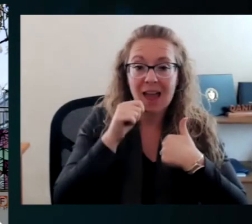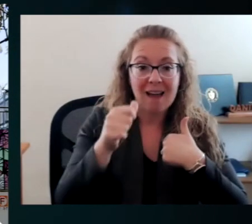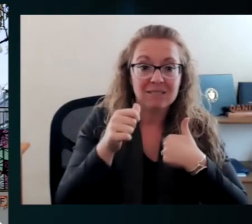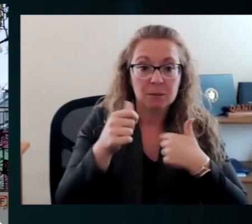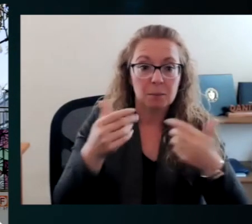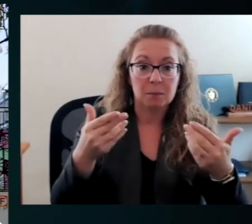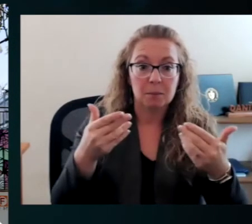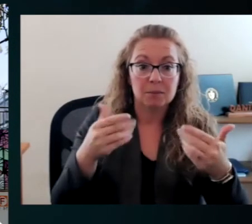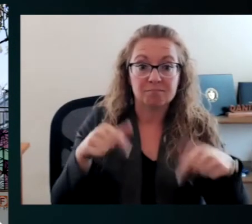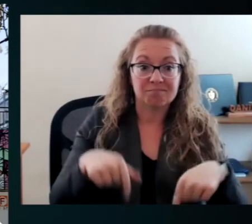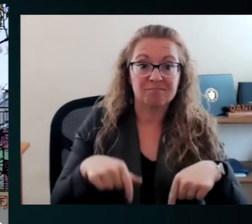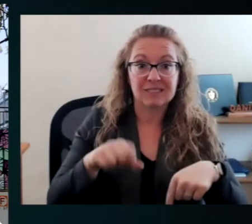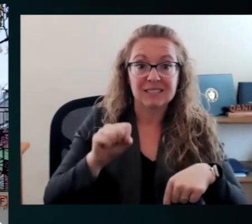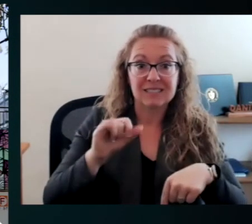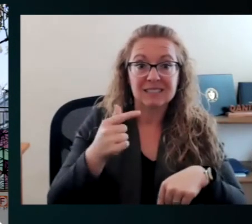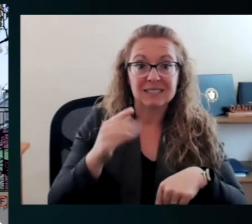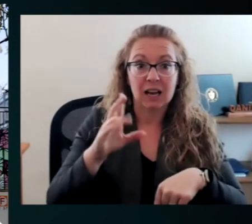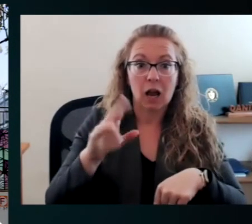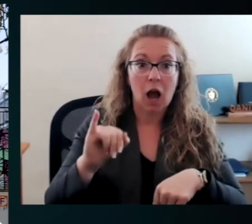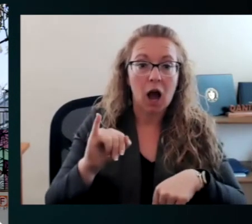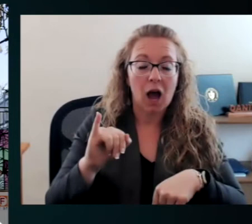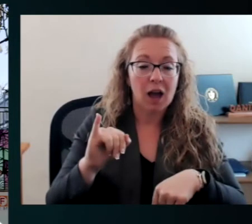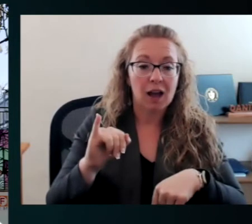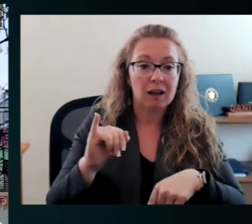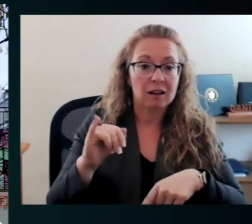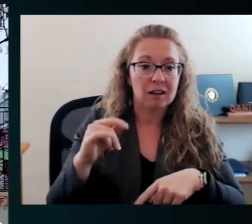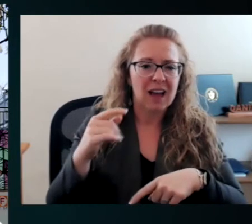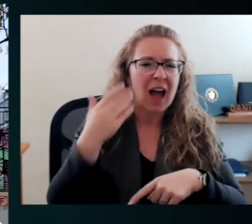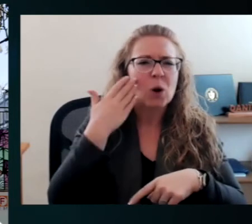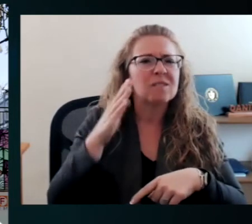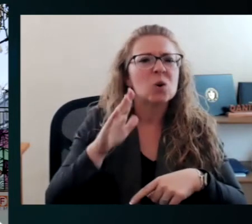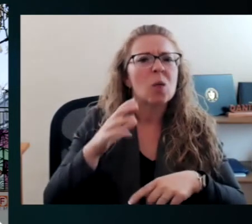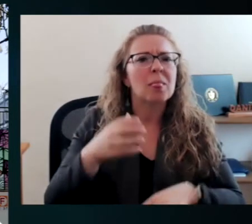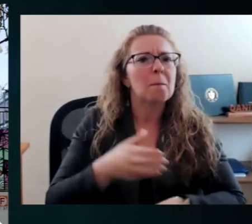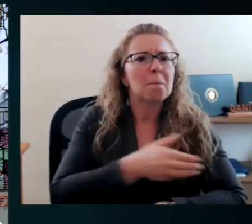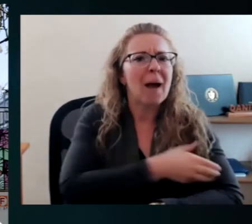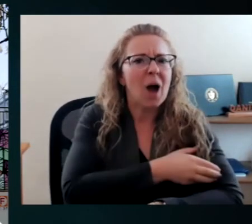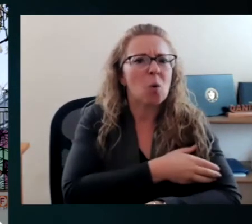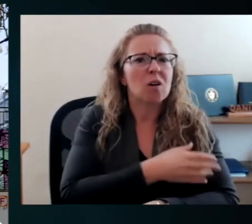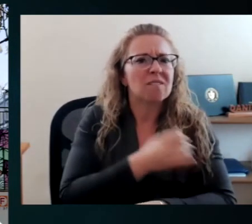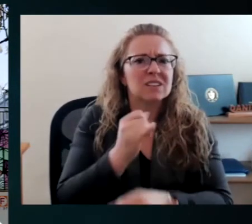have no idea what the power of this institution even is.